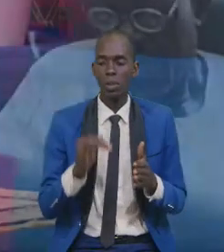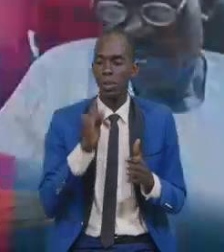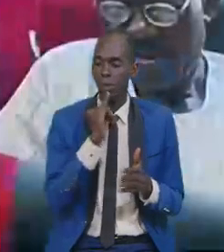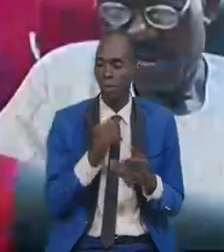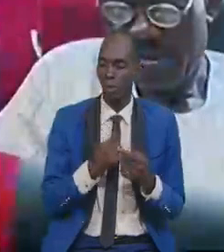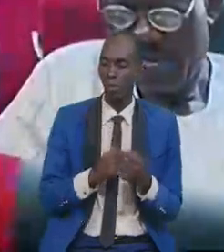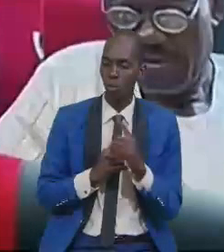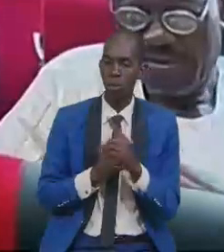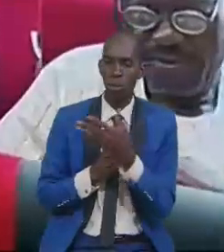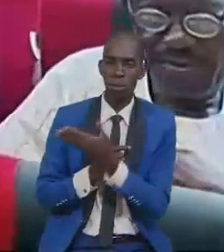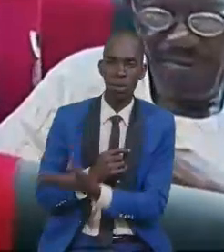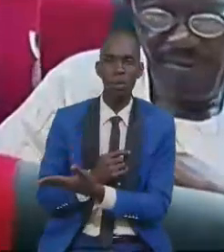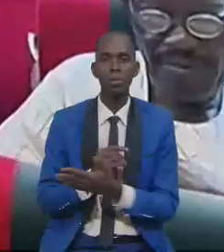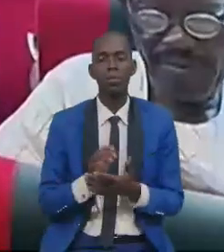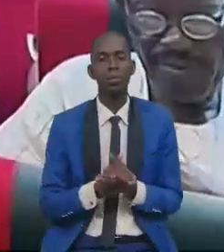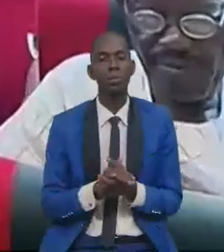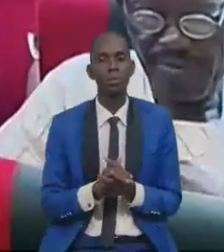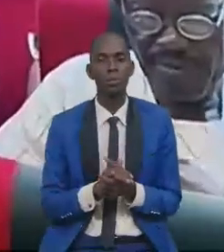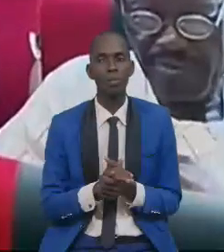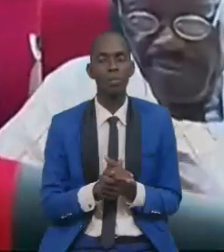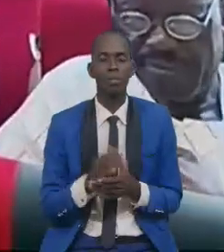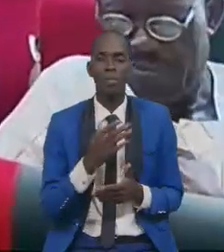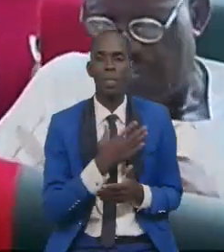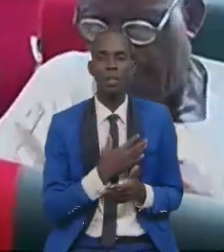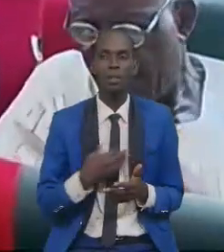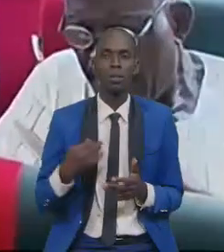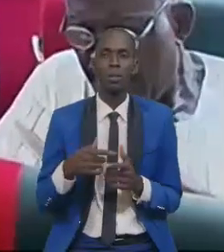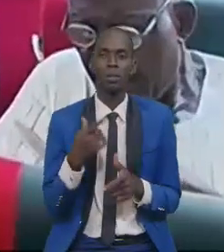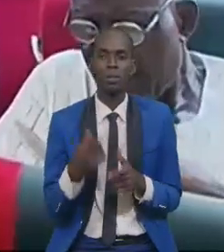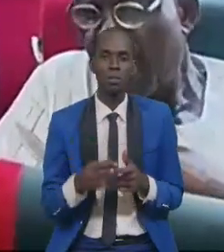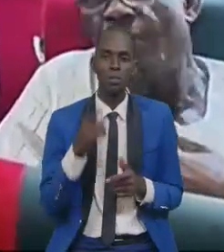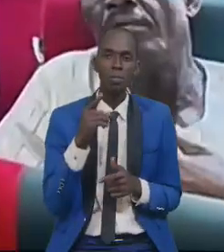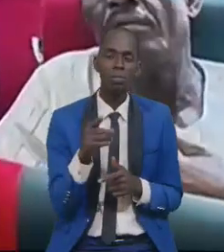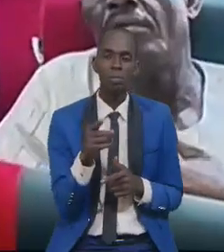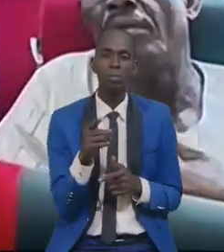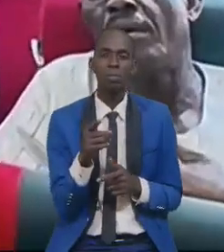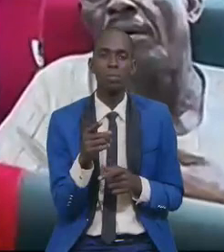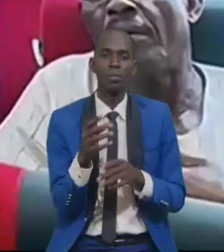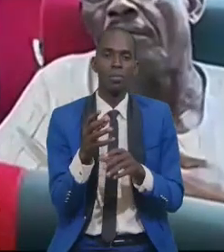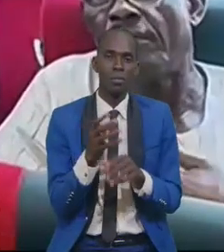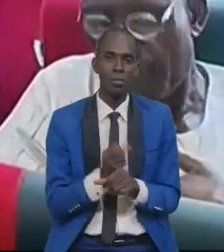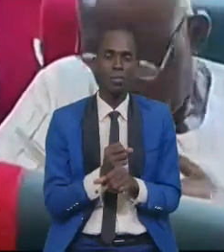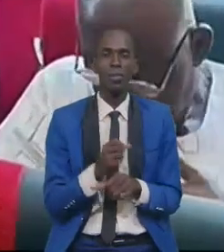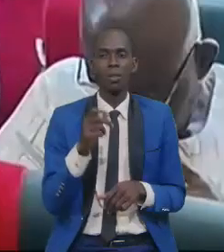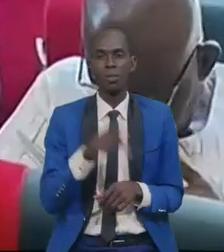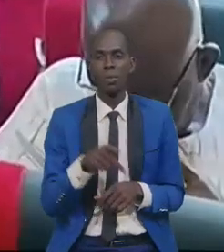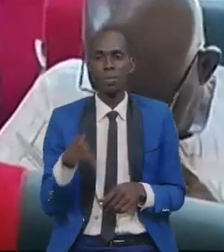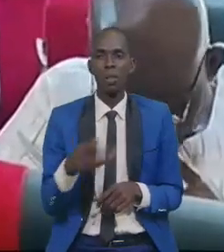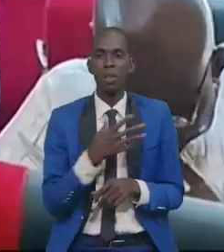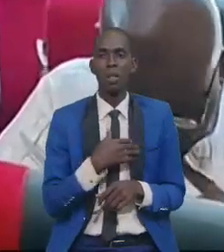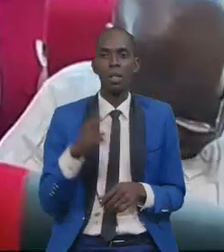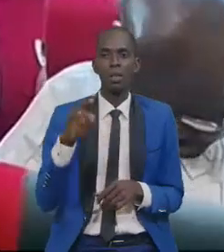village in your country. And then you get passport and visa, and the enemy doesn't